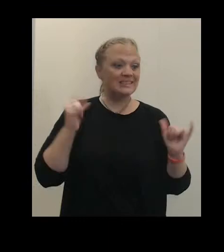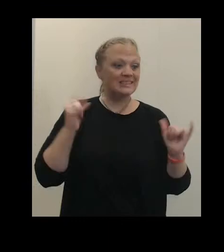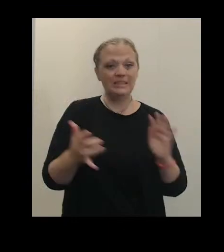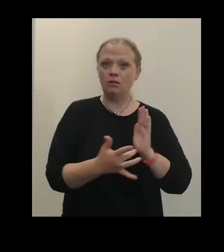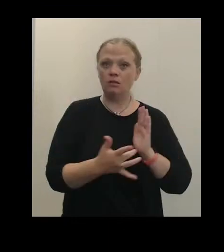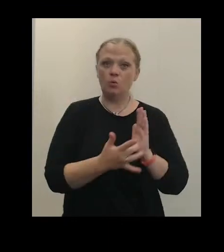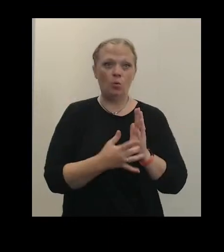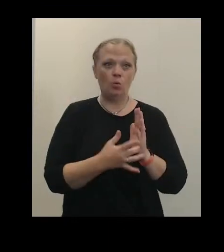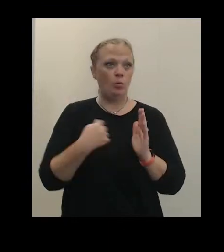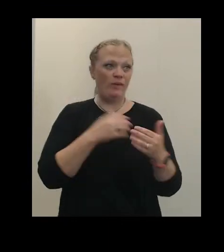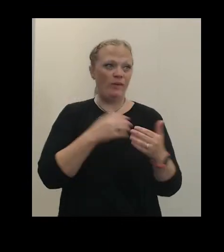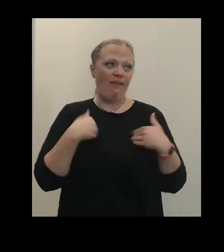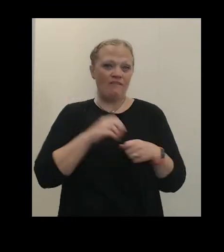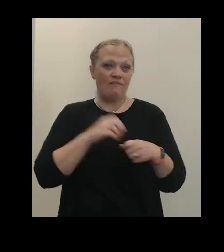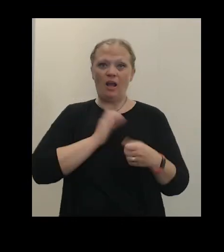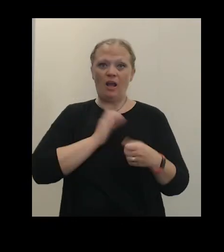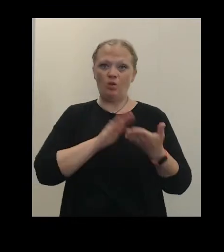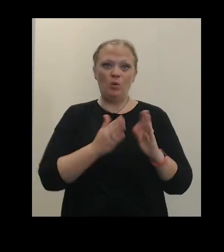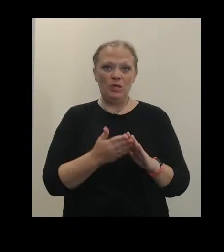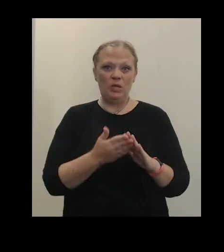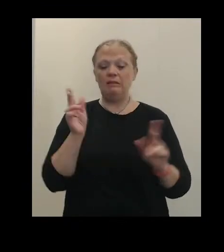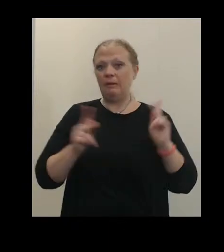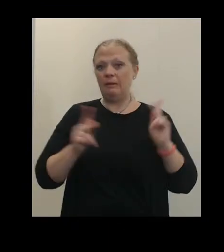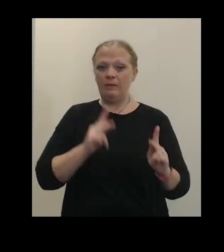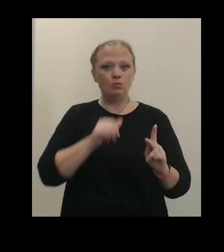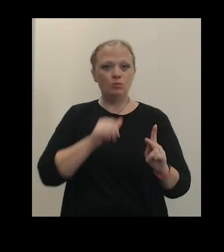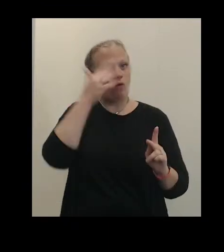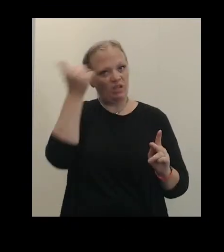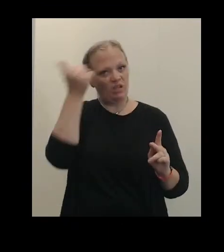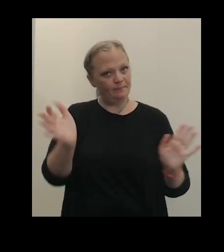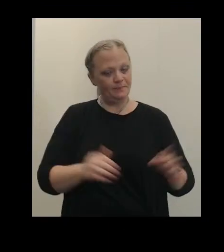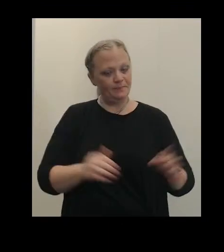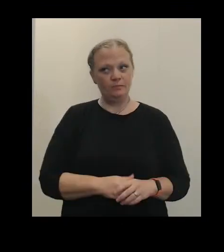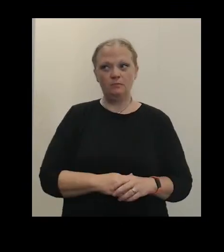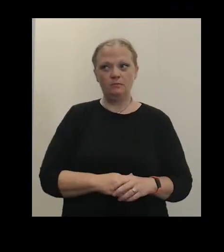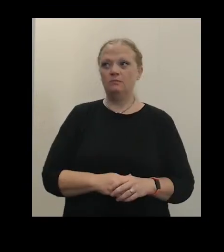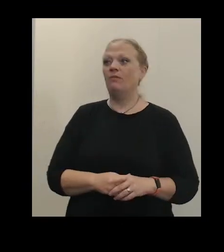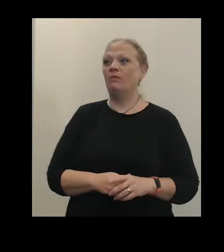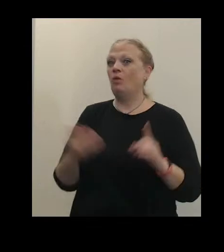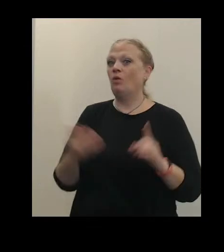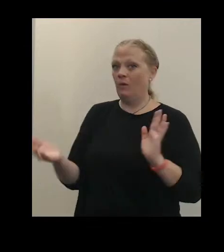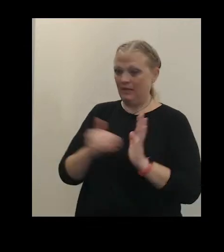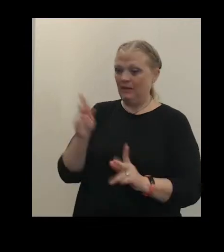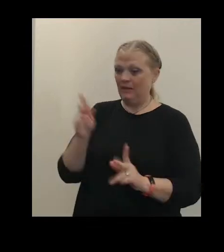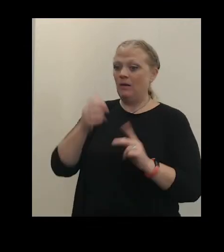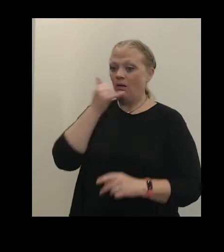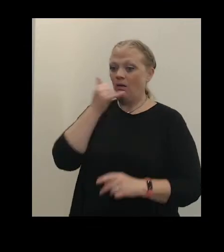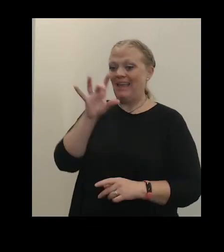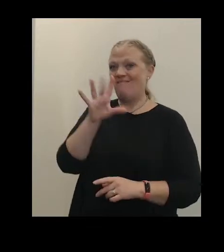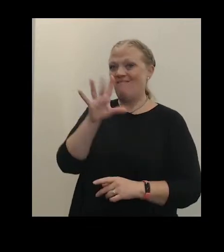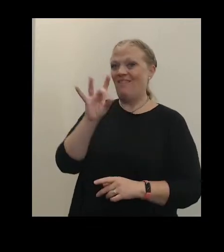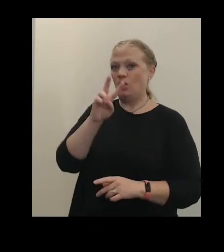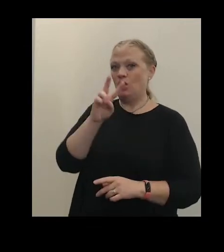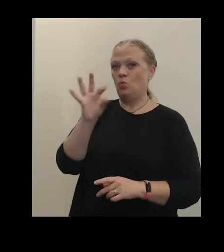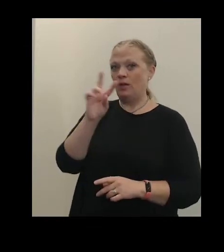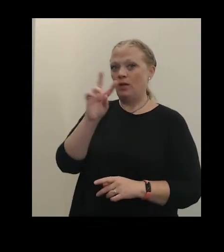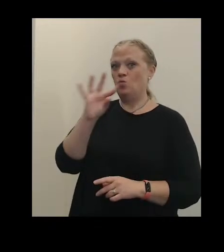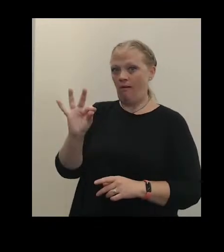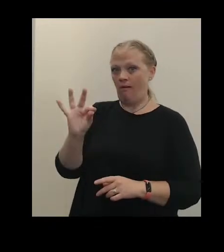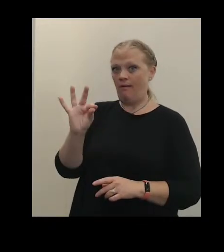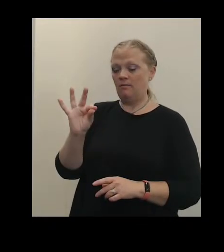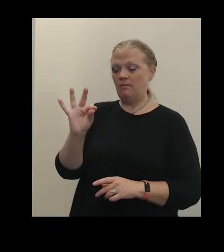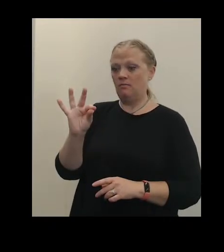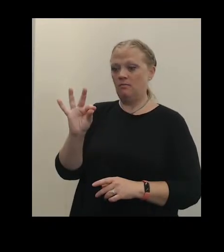that we have in our community that people shouldn't forget about. And once again, people can call 858-2929 to